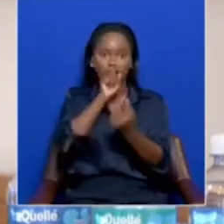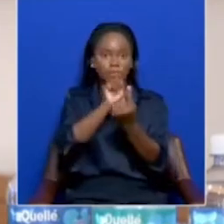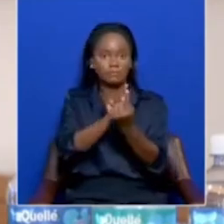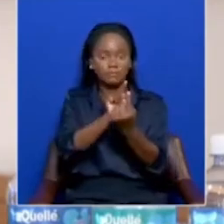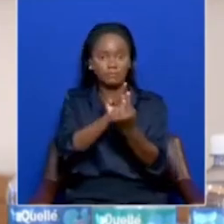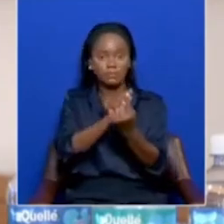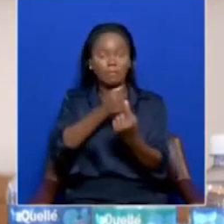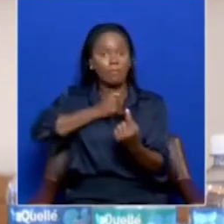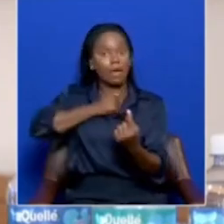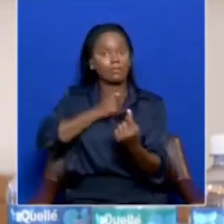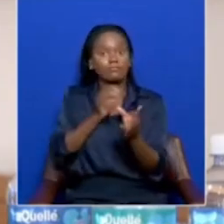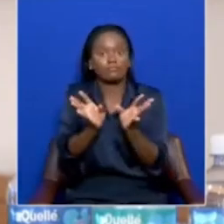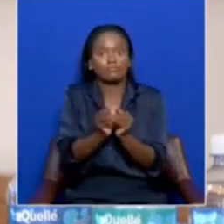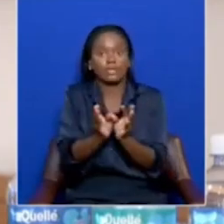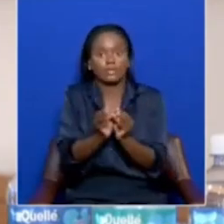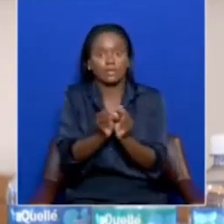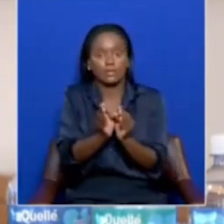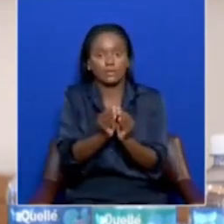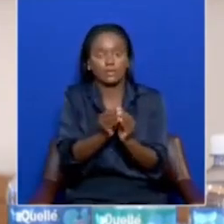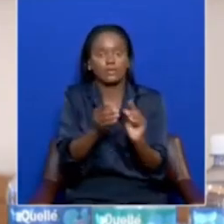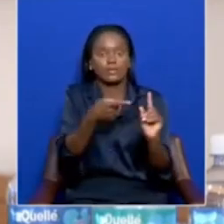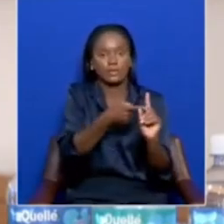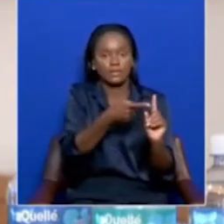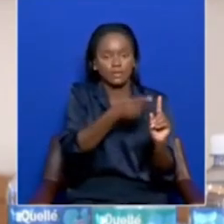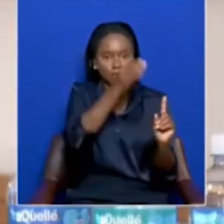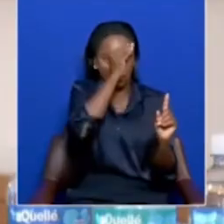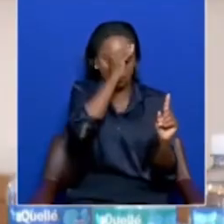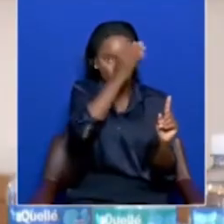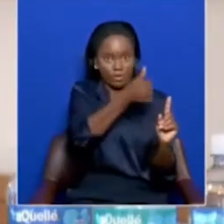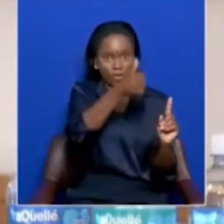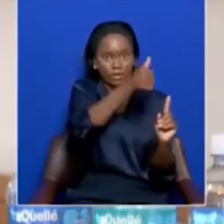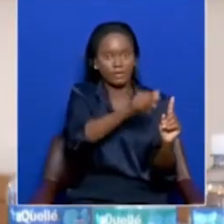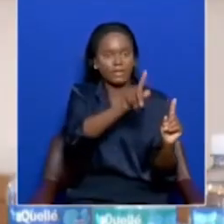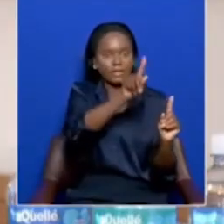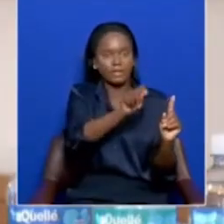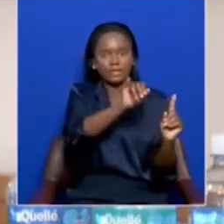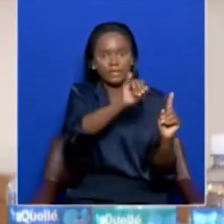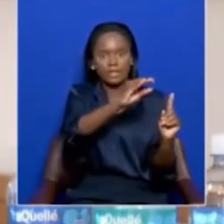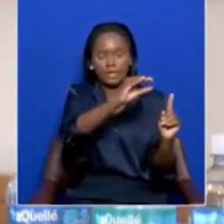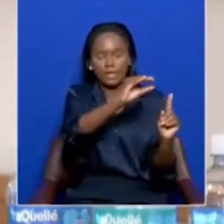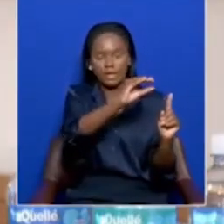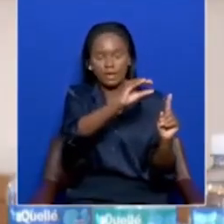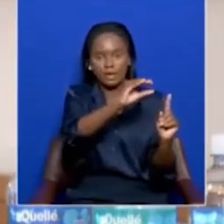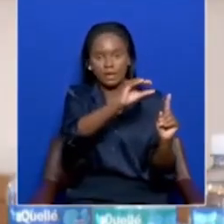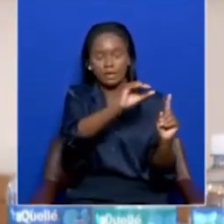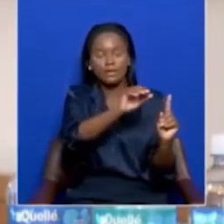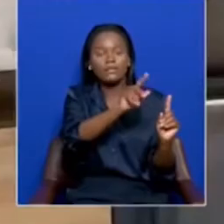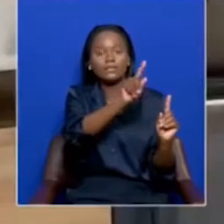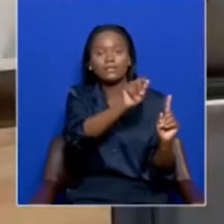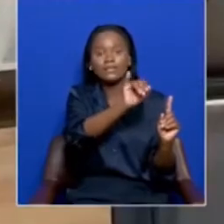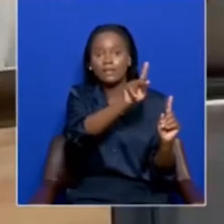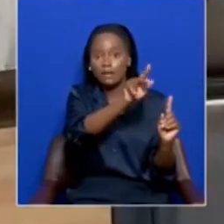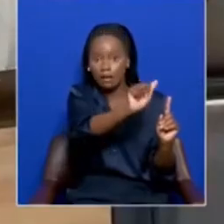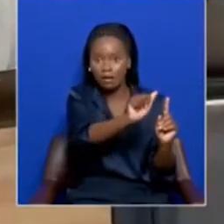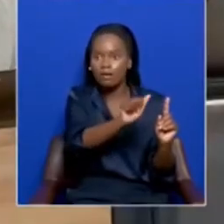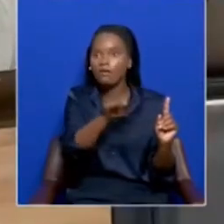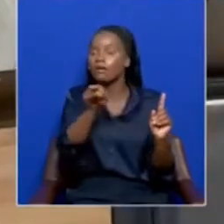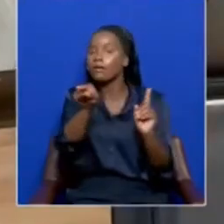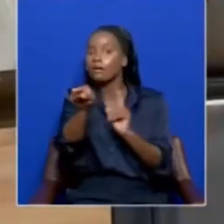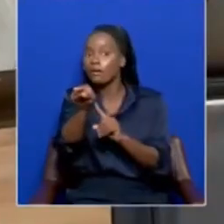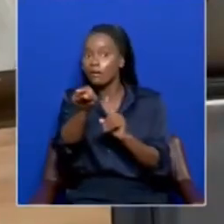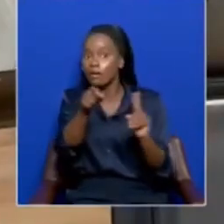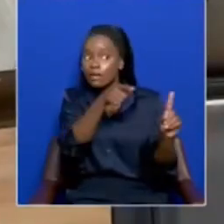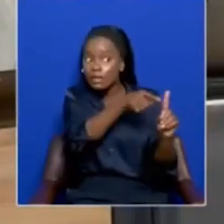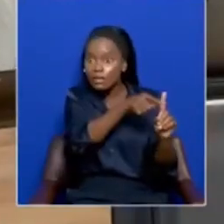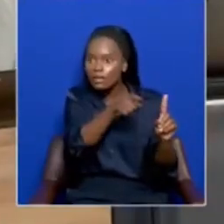I since learned that after my meeting with General Chiga held a meeting with General Kumar, whereby a decision was taken by both of